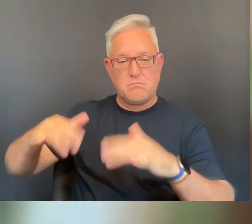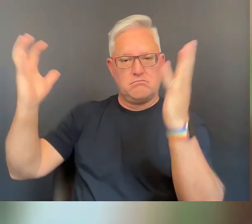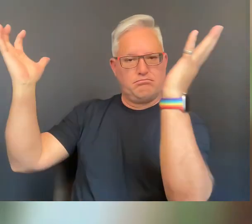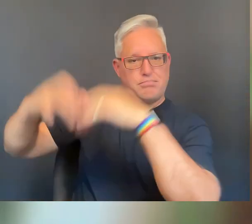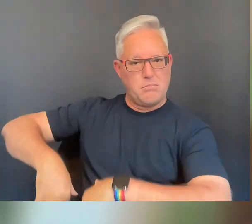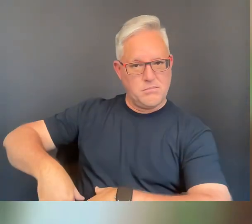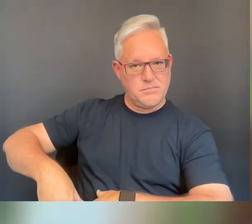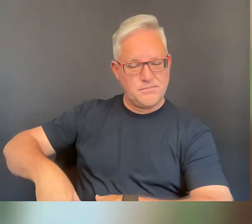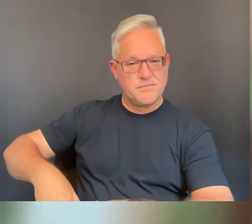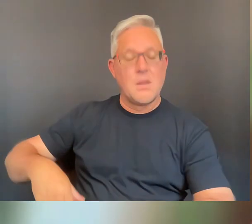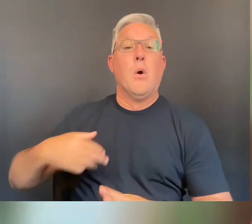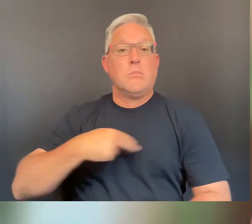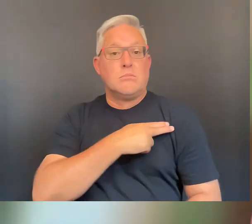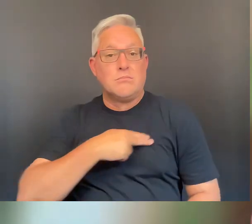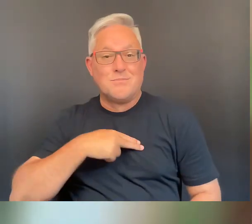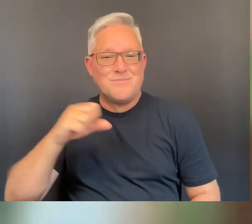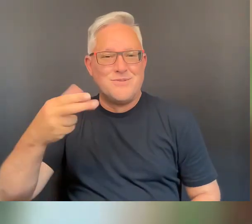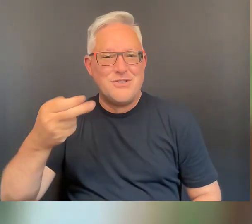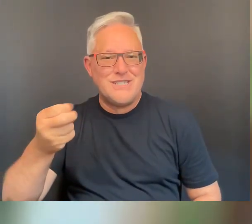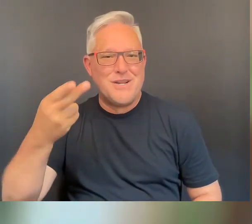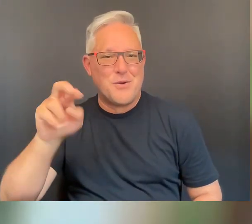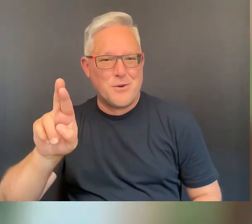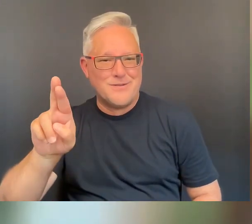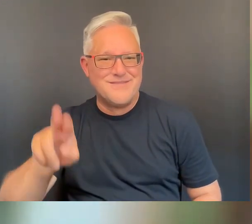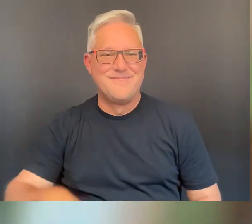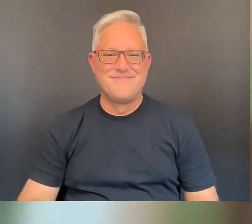And I use she, her pronouns.